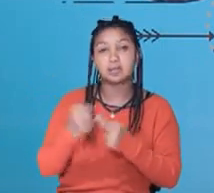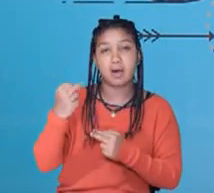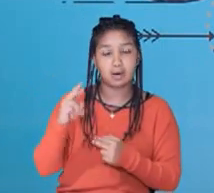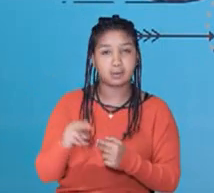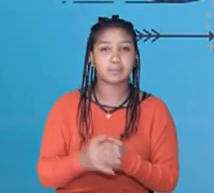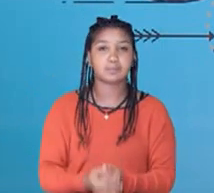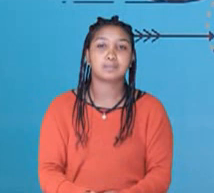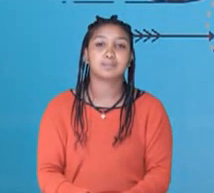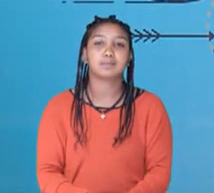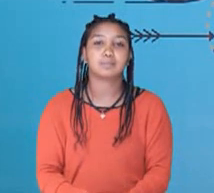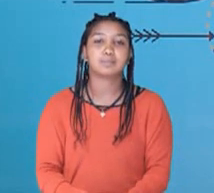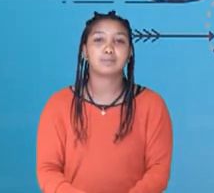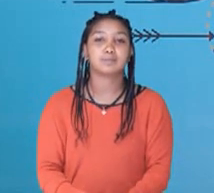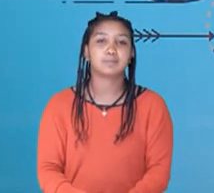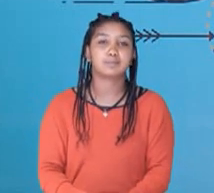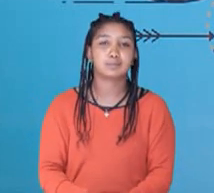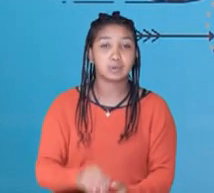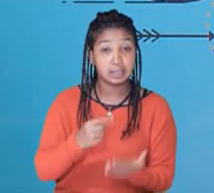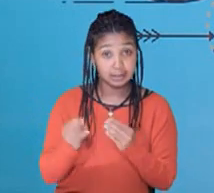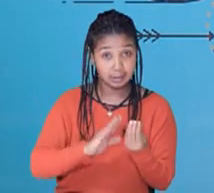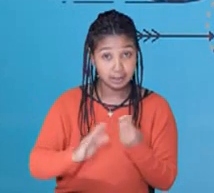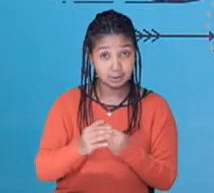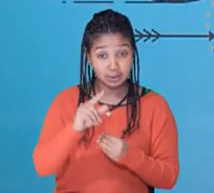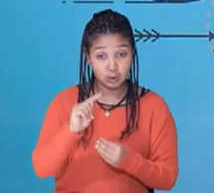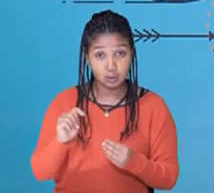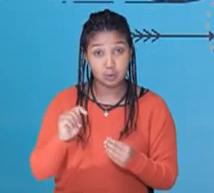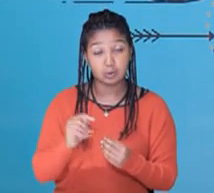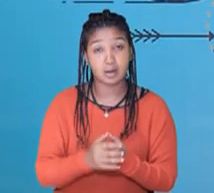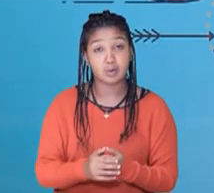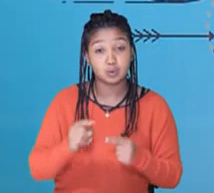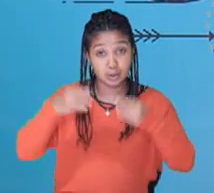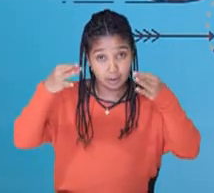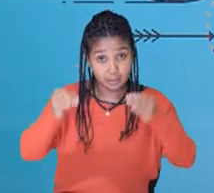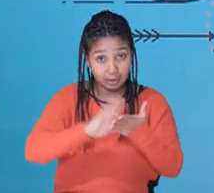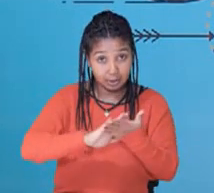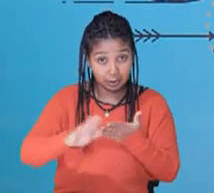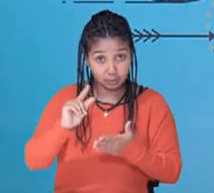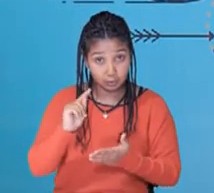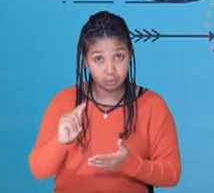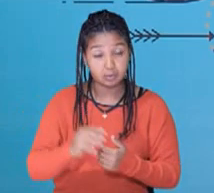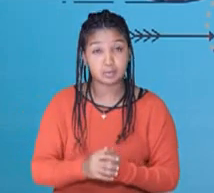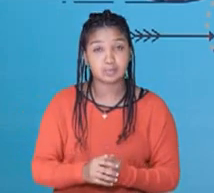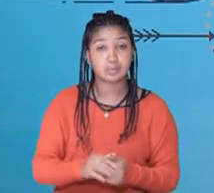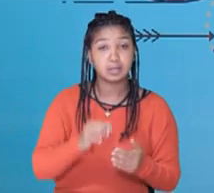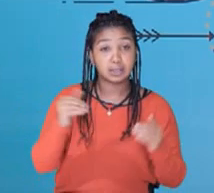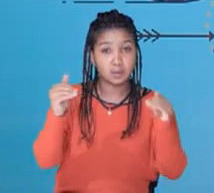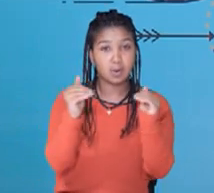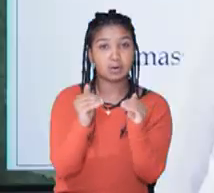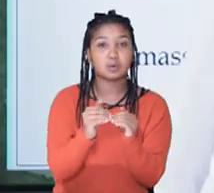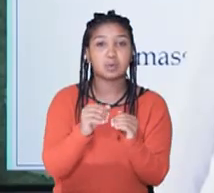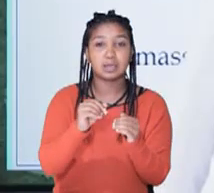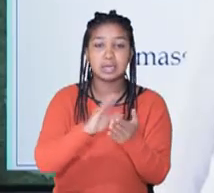R. Force F times R. In this case, torque tau, to determine the net torque tau, is equal